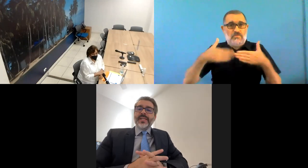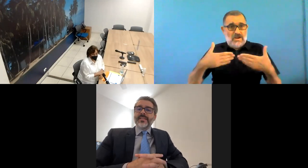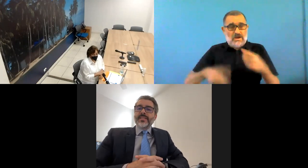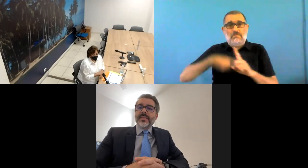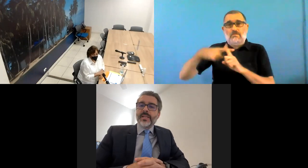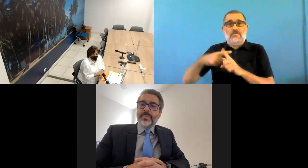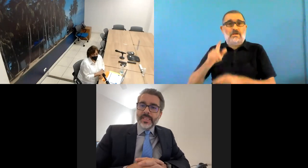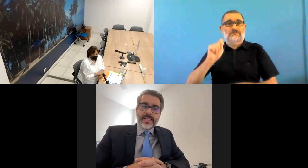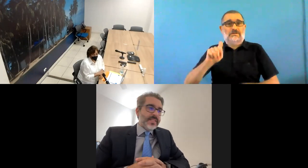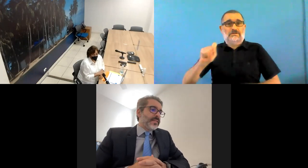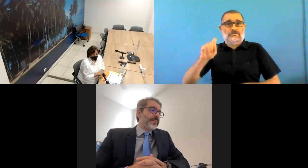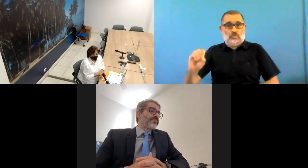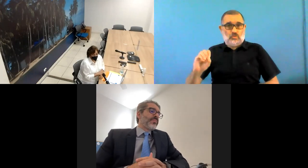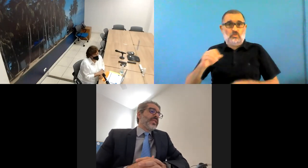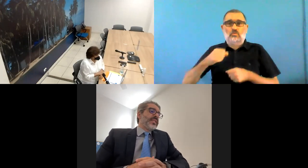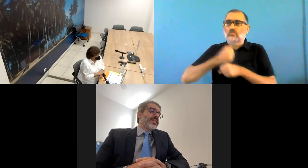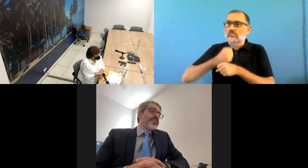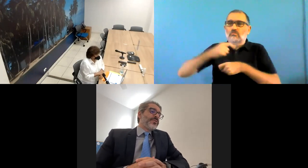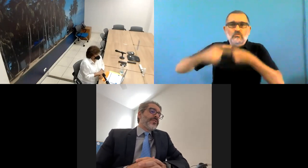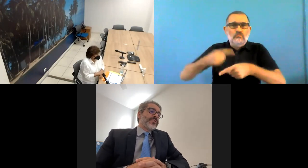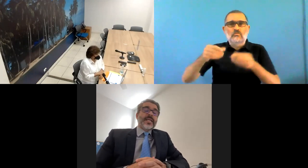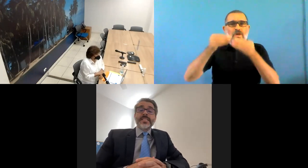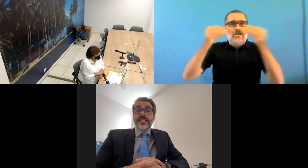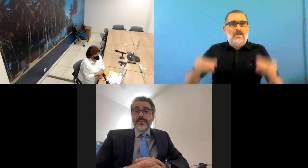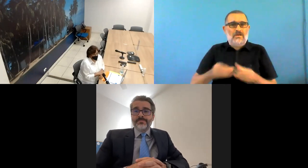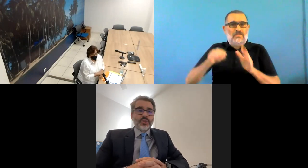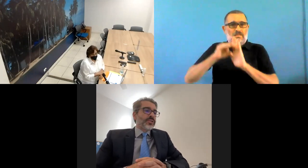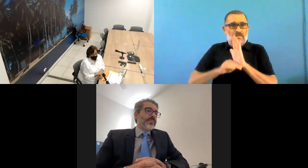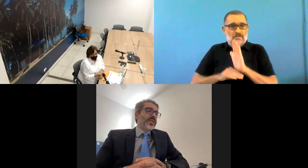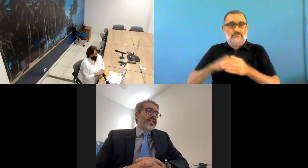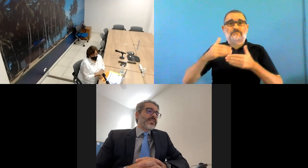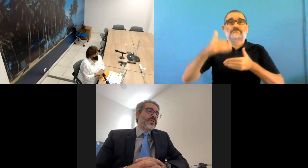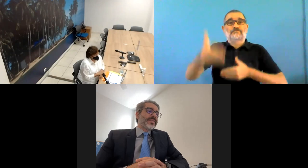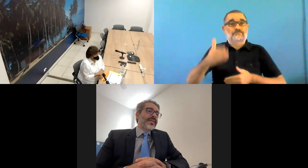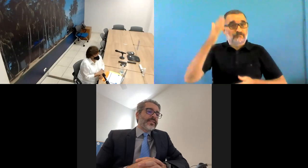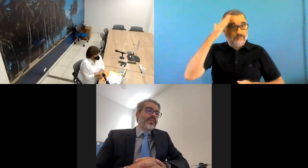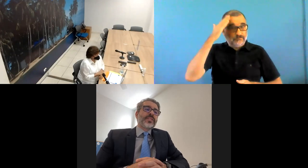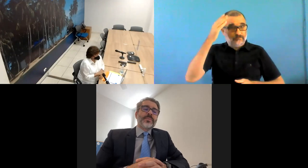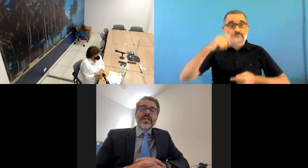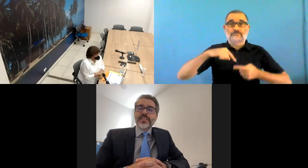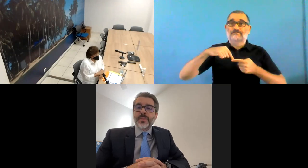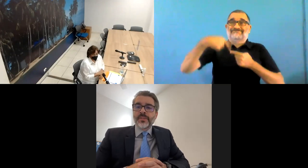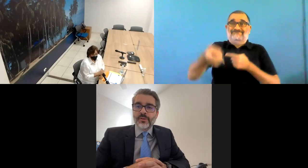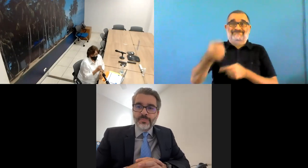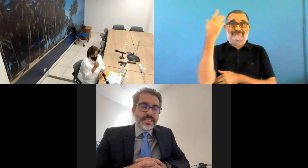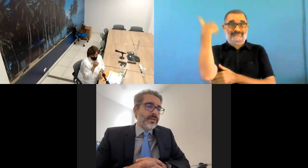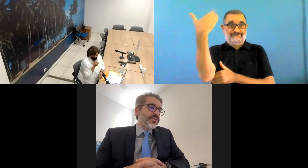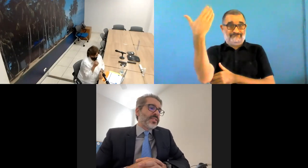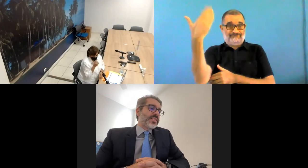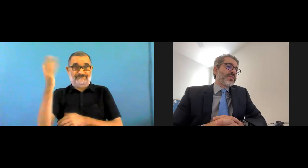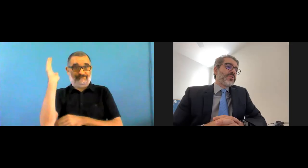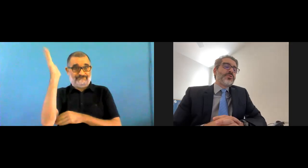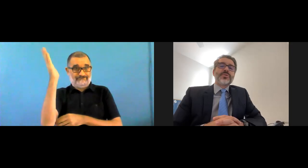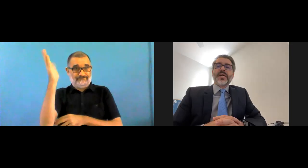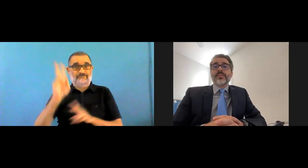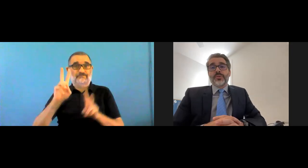to our next uh panelists since 2019 dr deborah castle is the director of the department of mental health